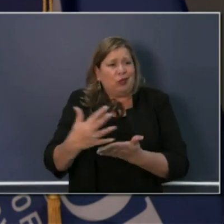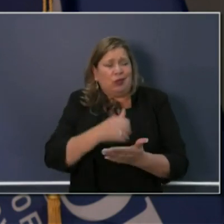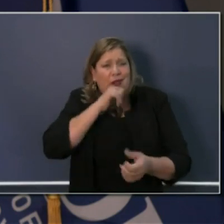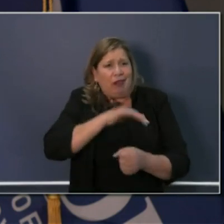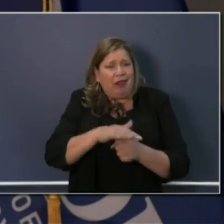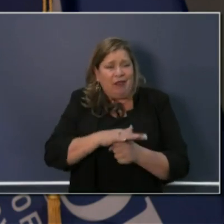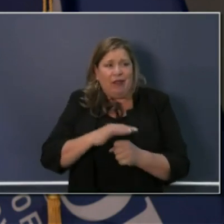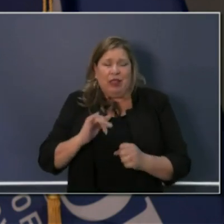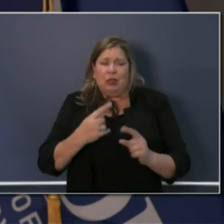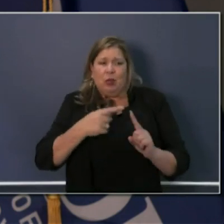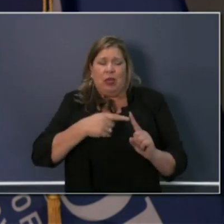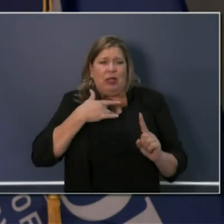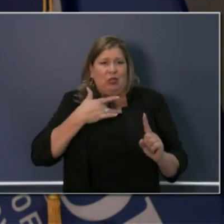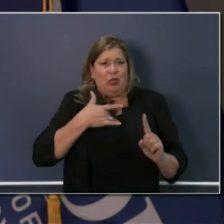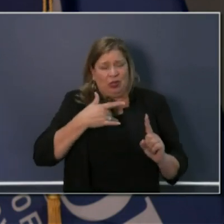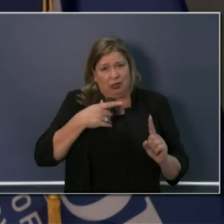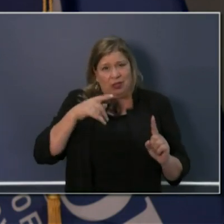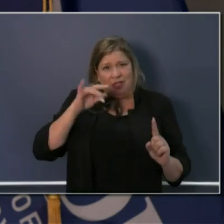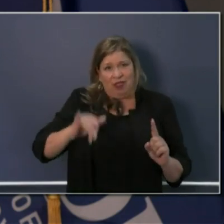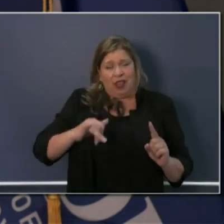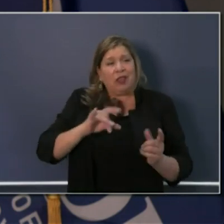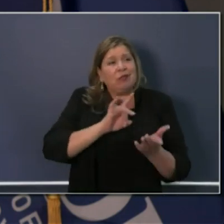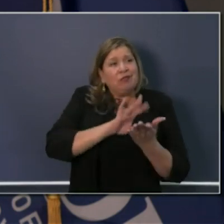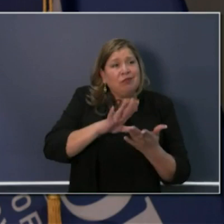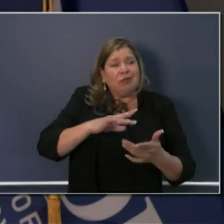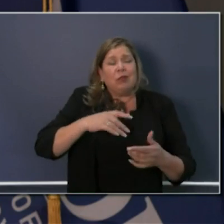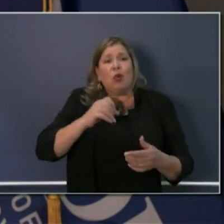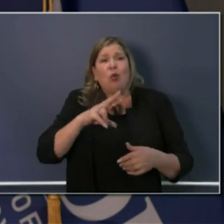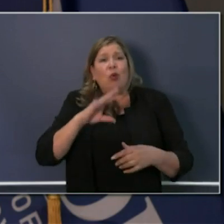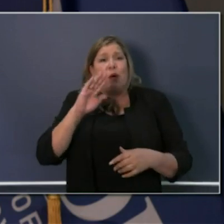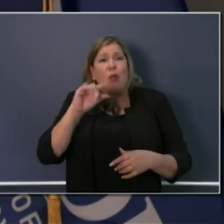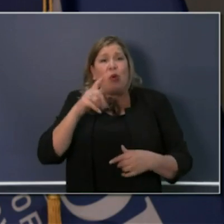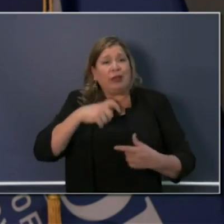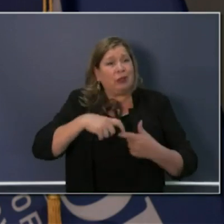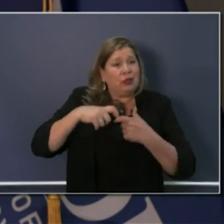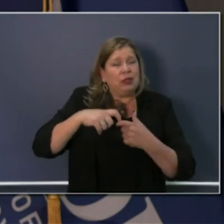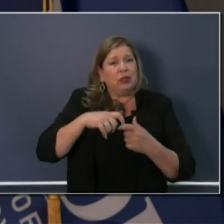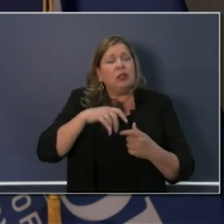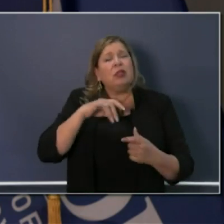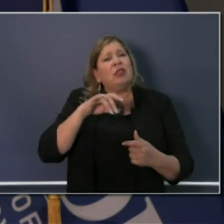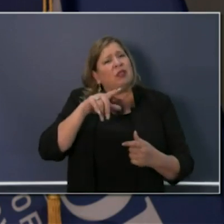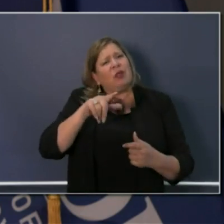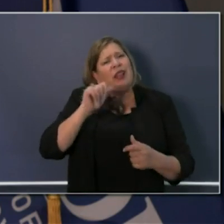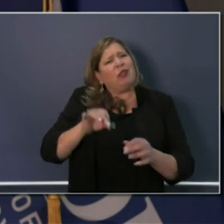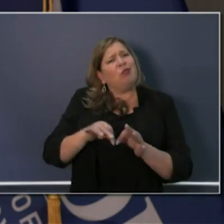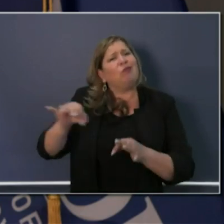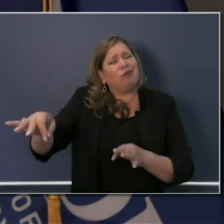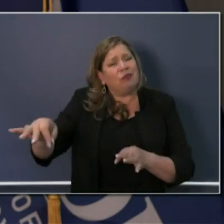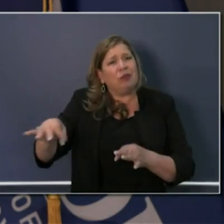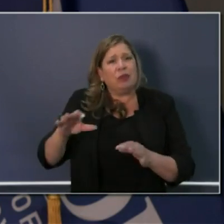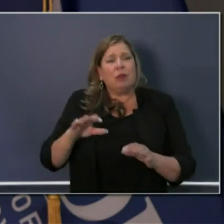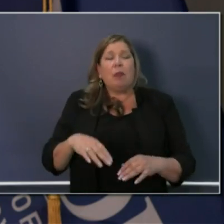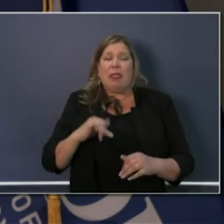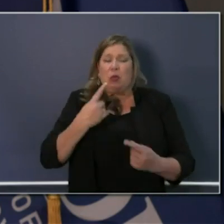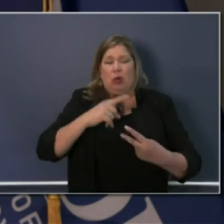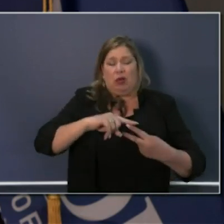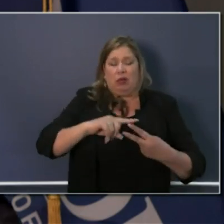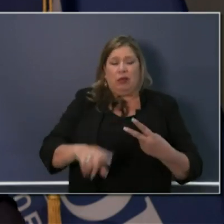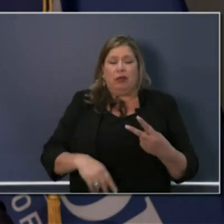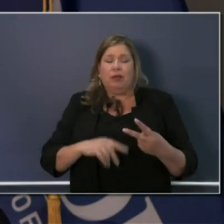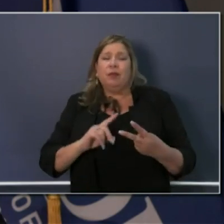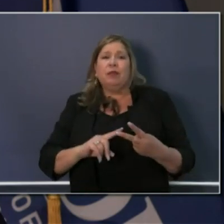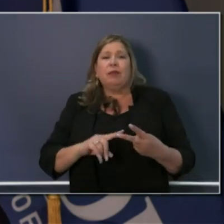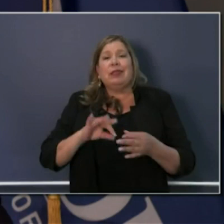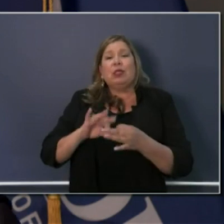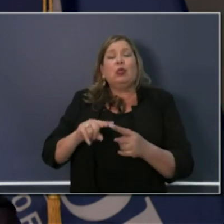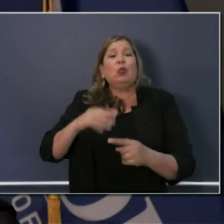being housed in these assets that you're procuring, which is great. And by the way, no one's complaining about these policies, but these are some concerns.